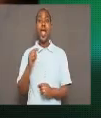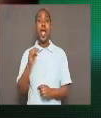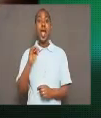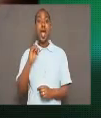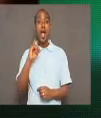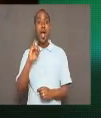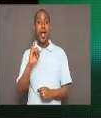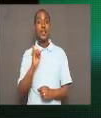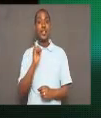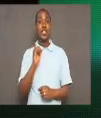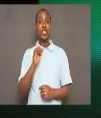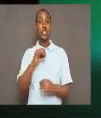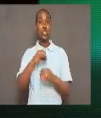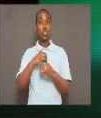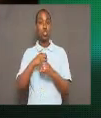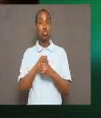up further.